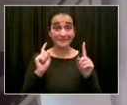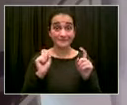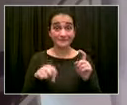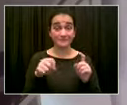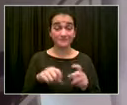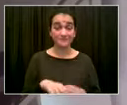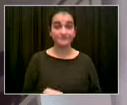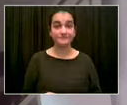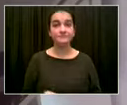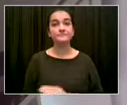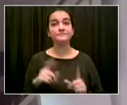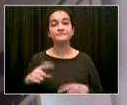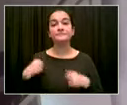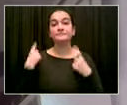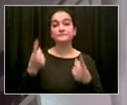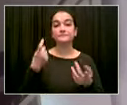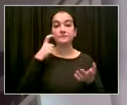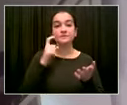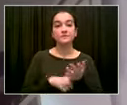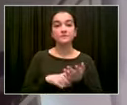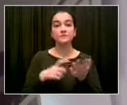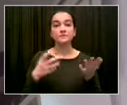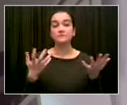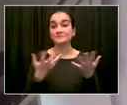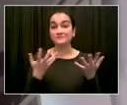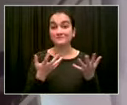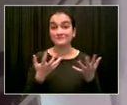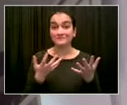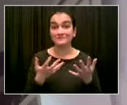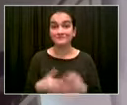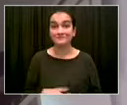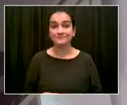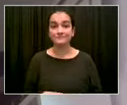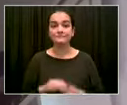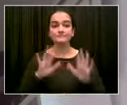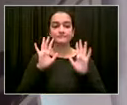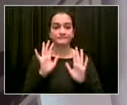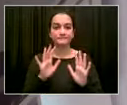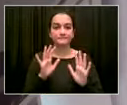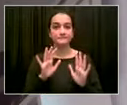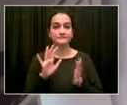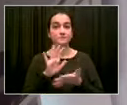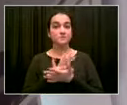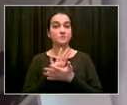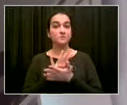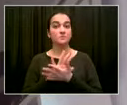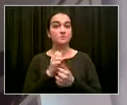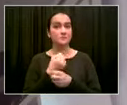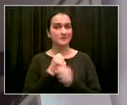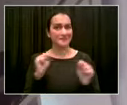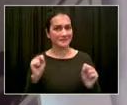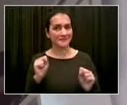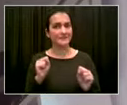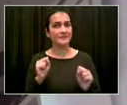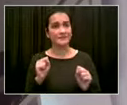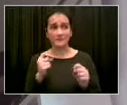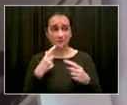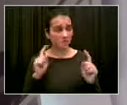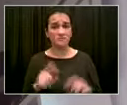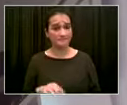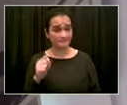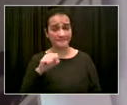important epidemiologic indicators we can find indicates that our schools are doing a highly effective job at preventing transmission in